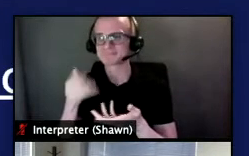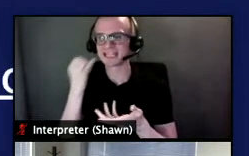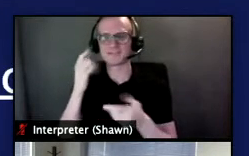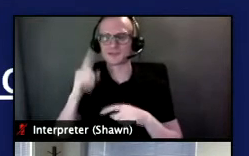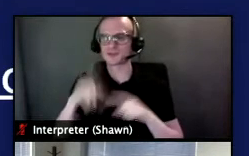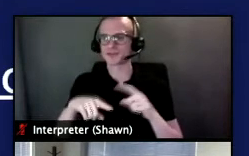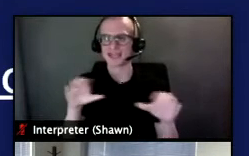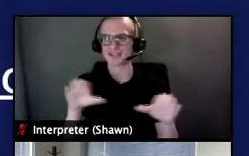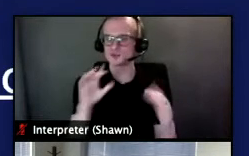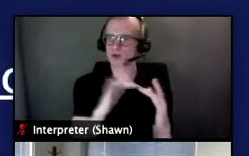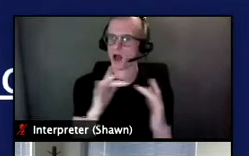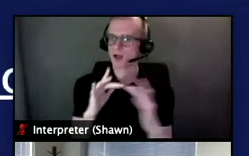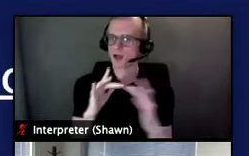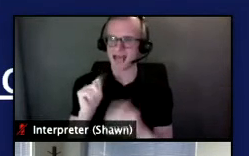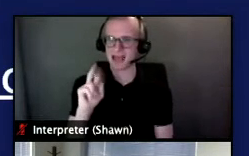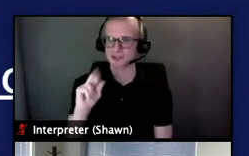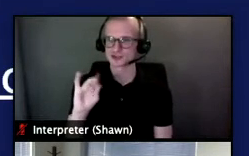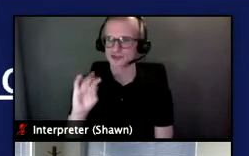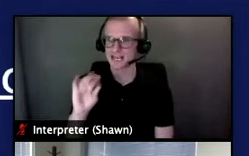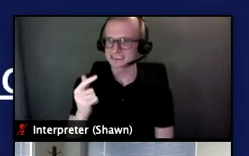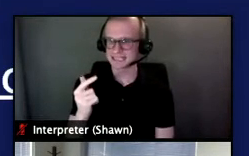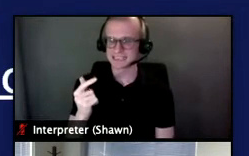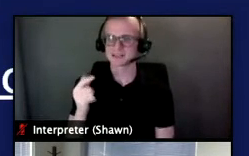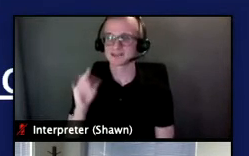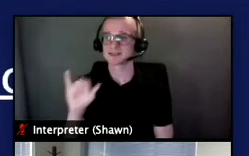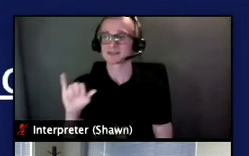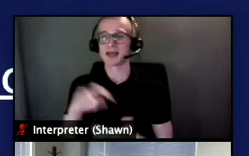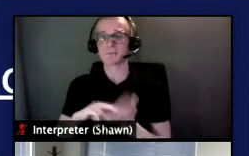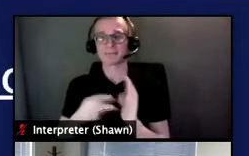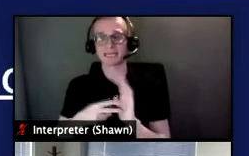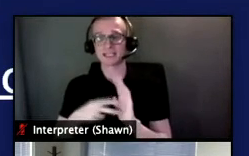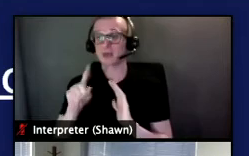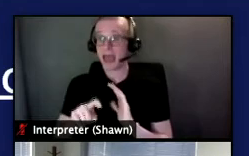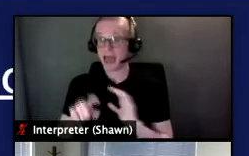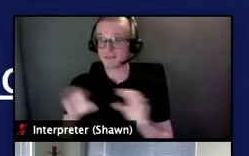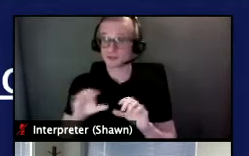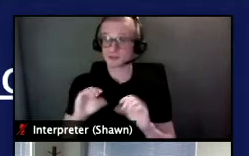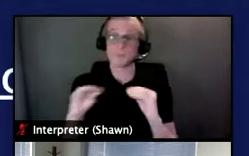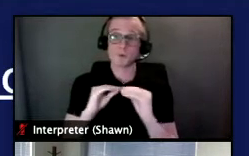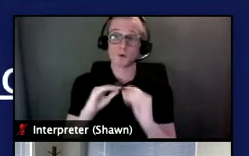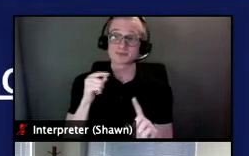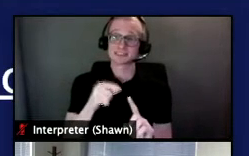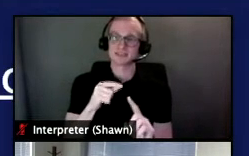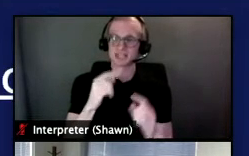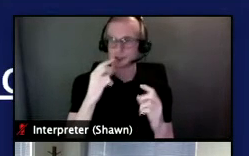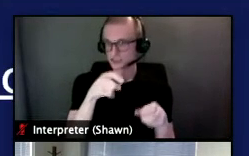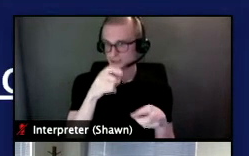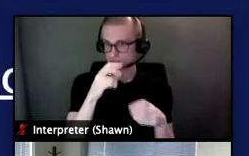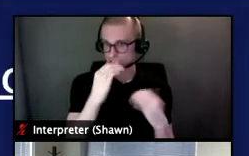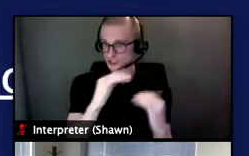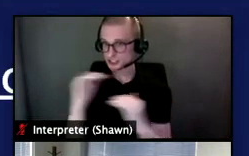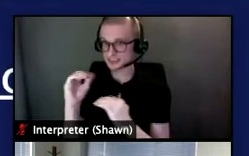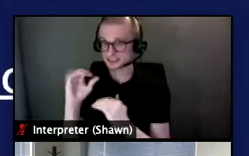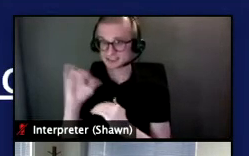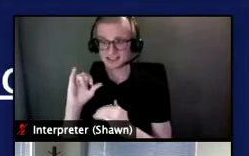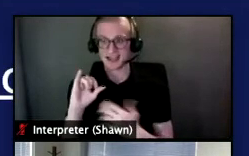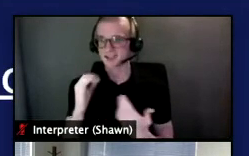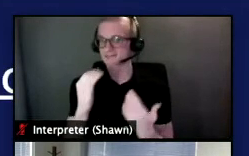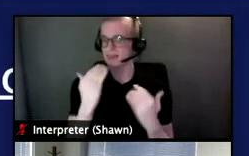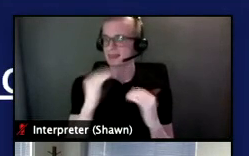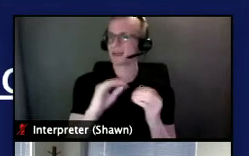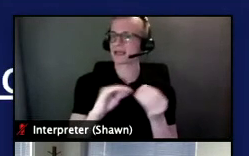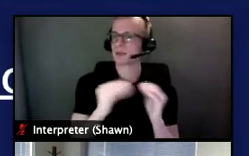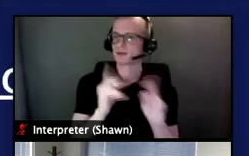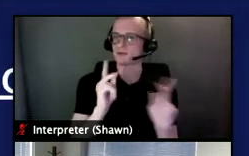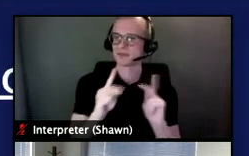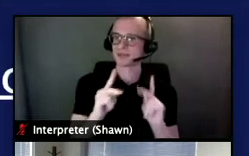specific restrictions like limiting households and, shutting down certain businesses? Well, I think